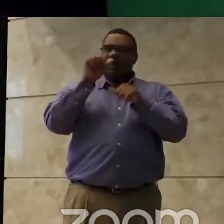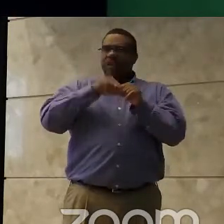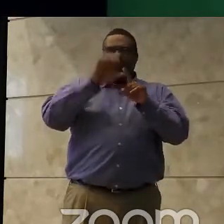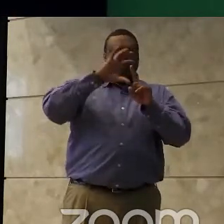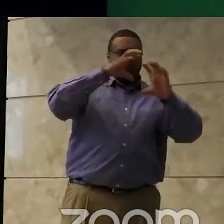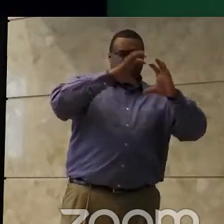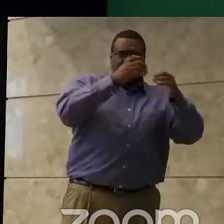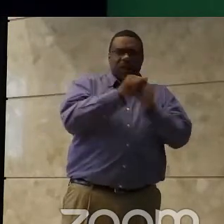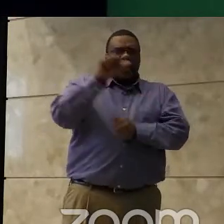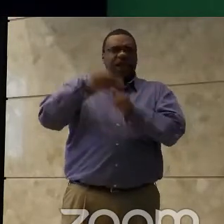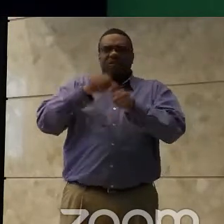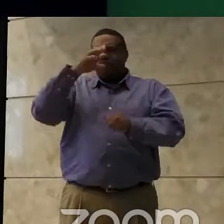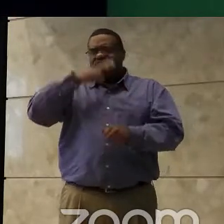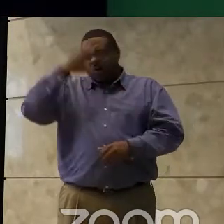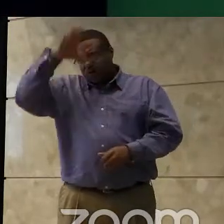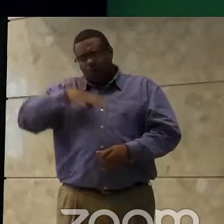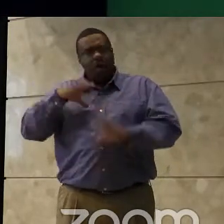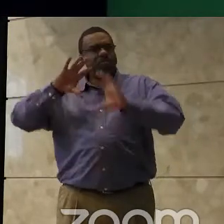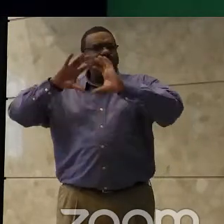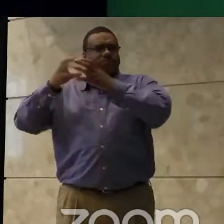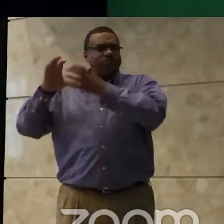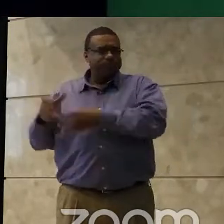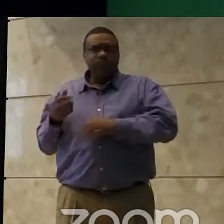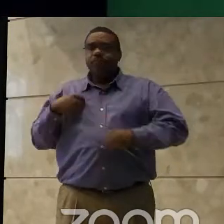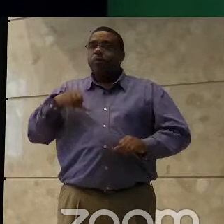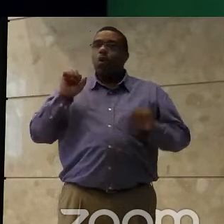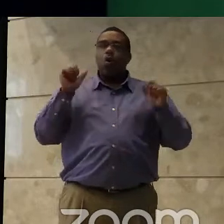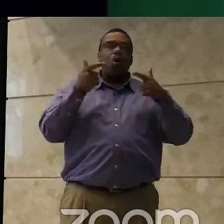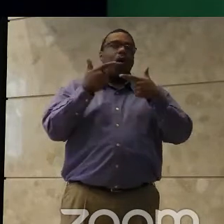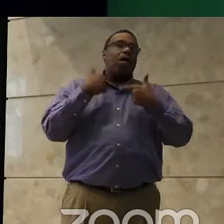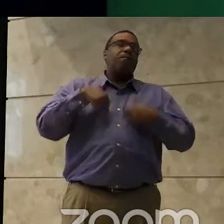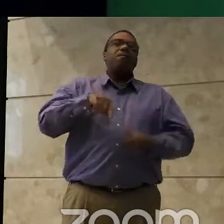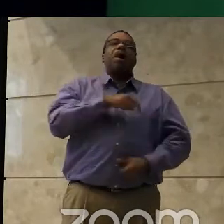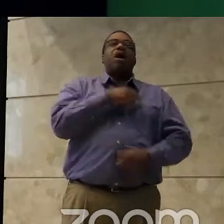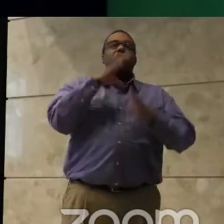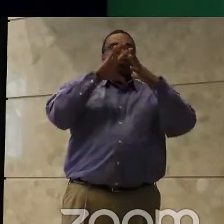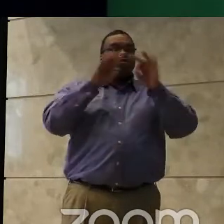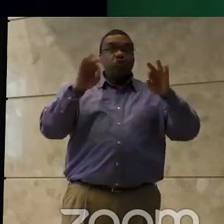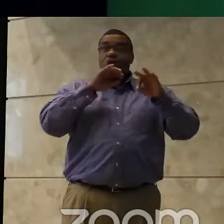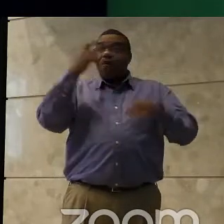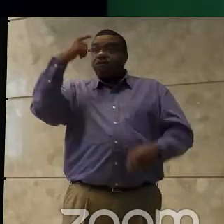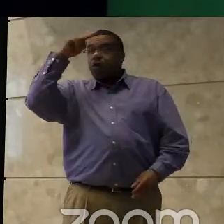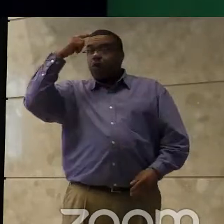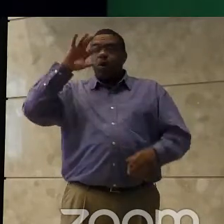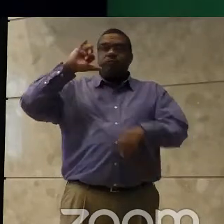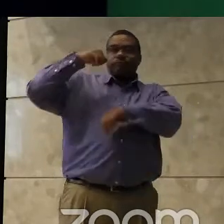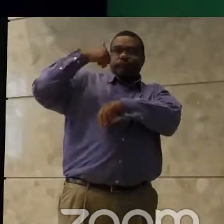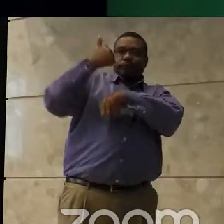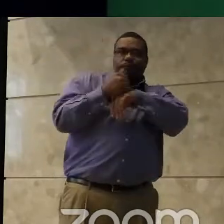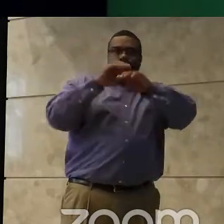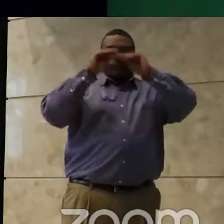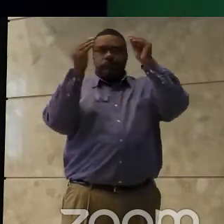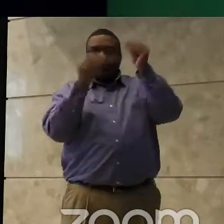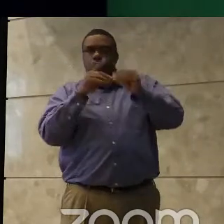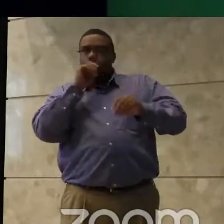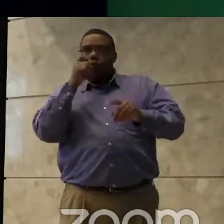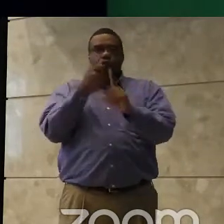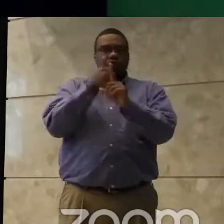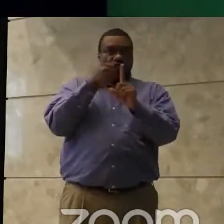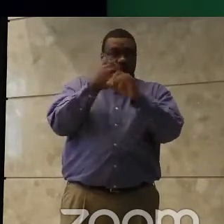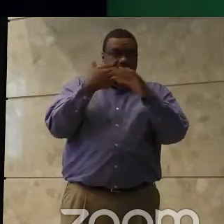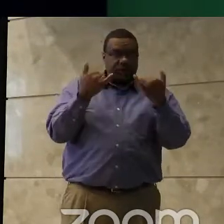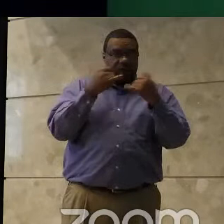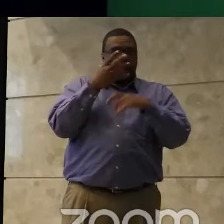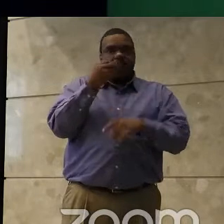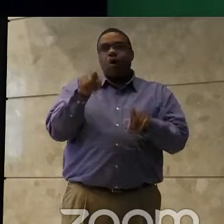every gender, each of us. And it will be our stories that shape not only who we are today, but who